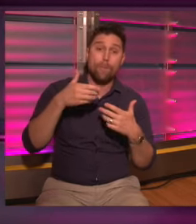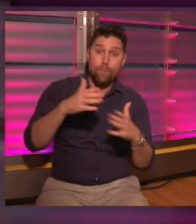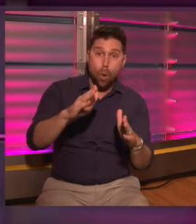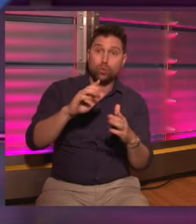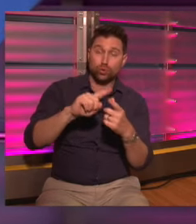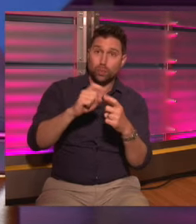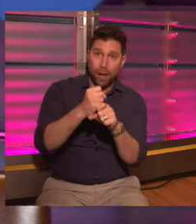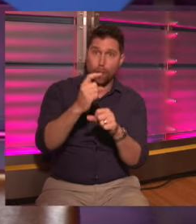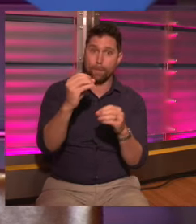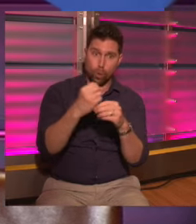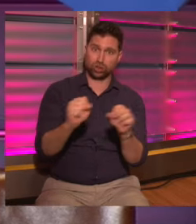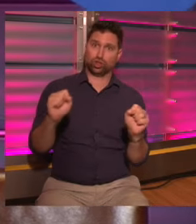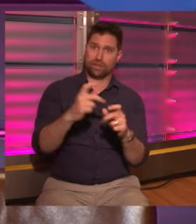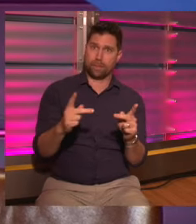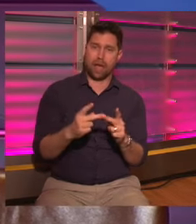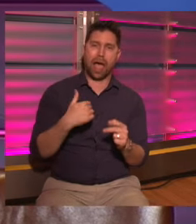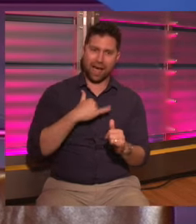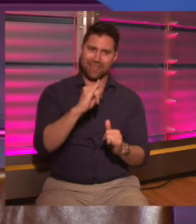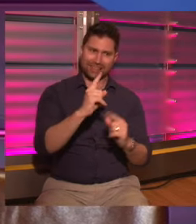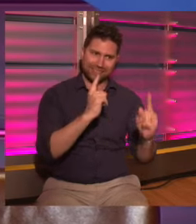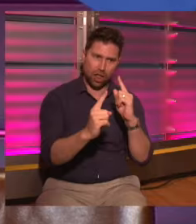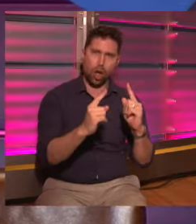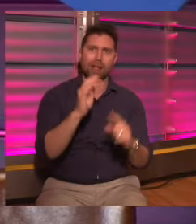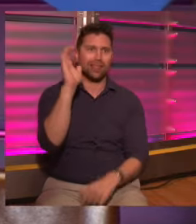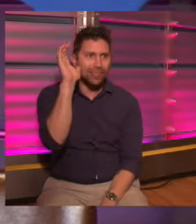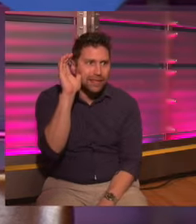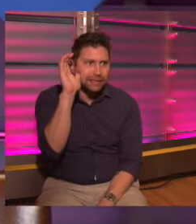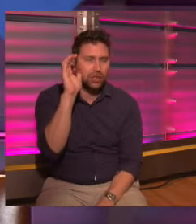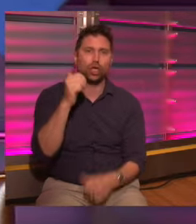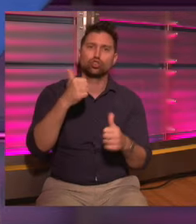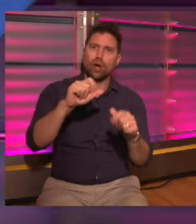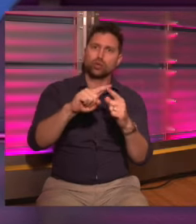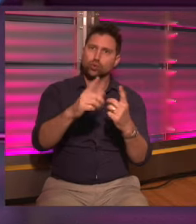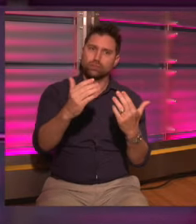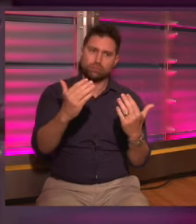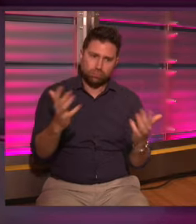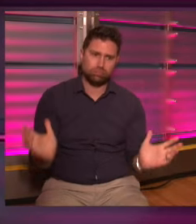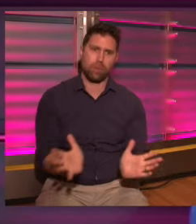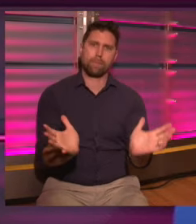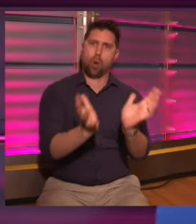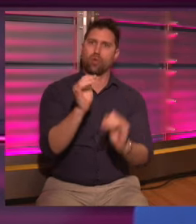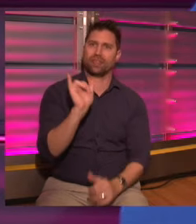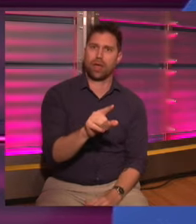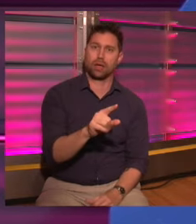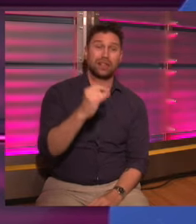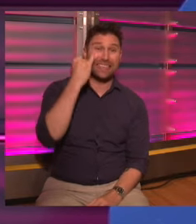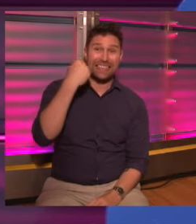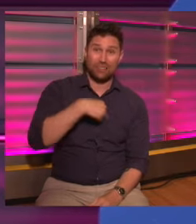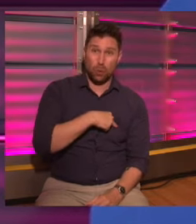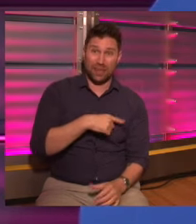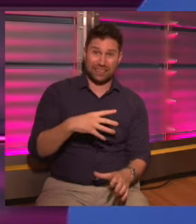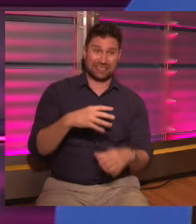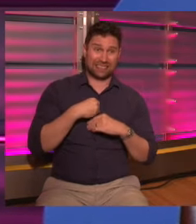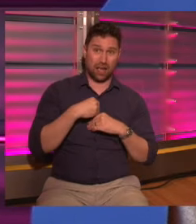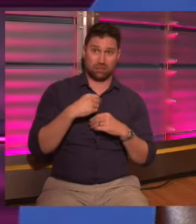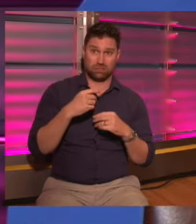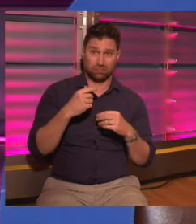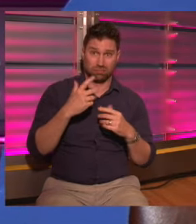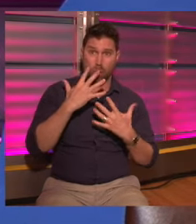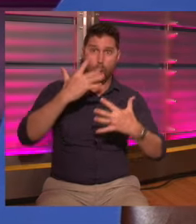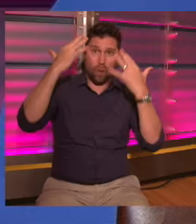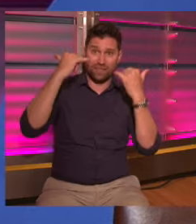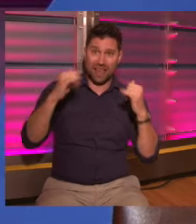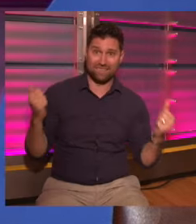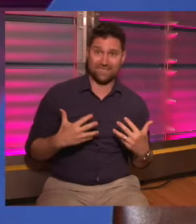place is having that dialogue, is listening, is trying to promote that. And if we give into the fear, then that's what a group like Daesh